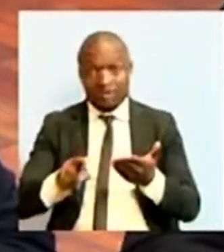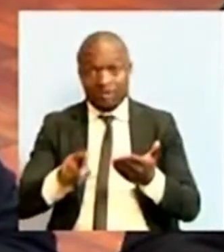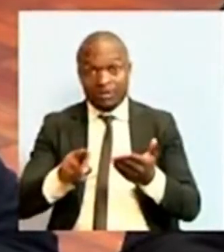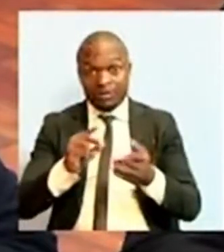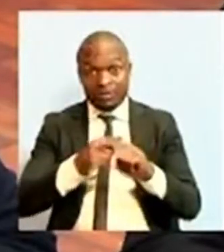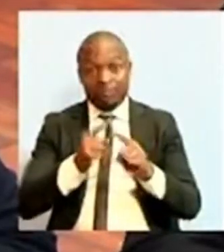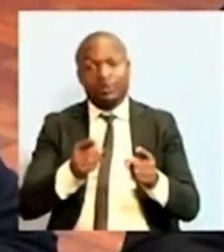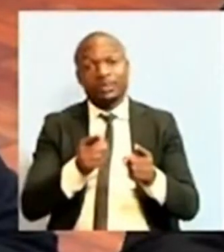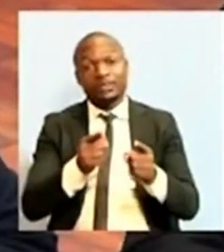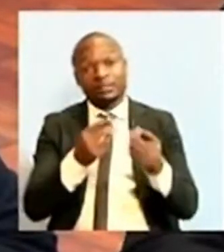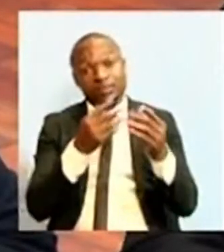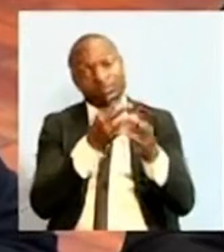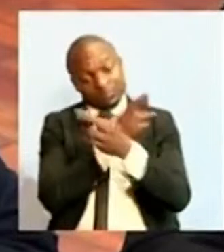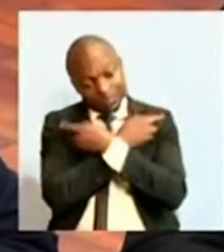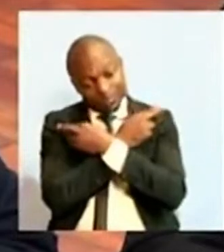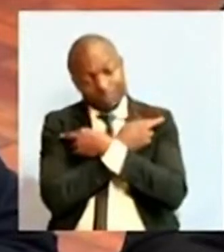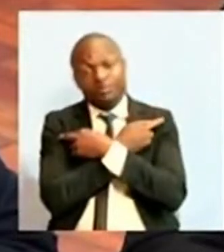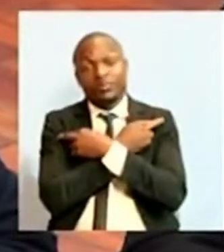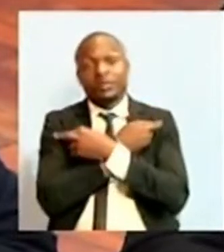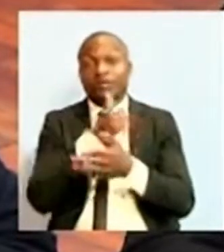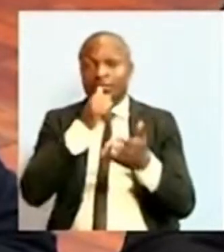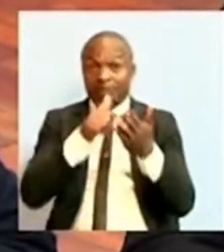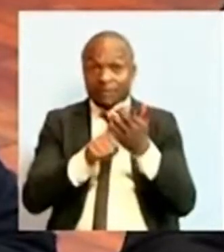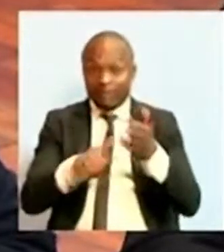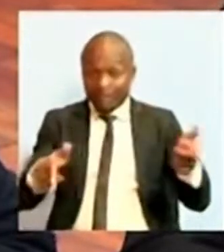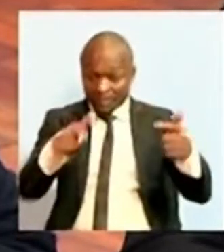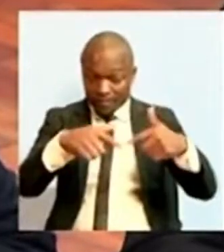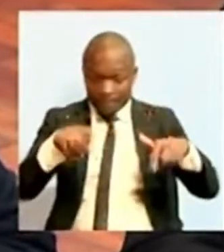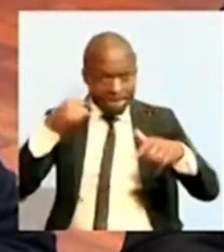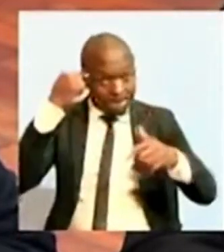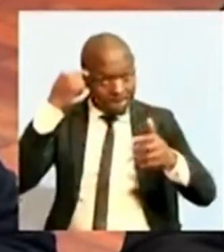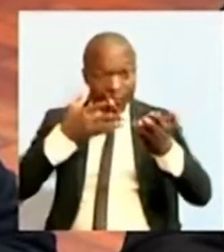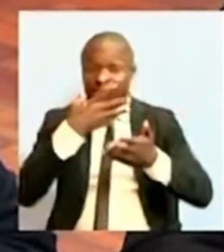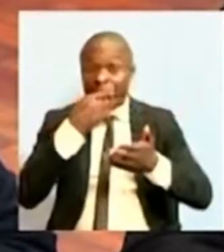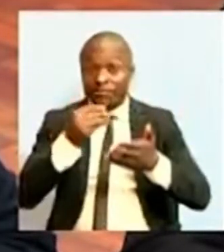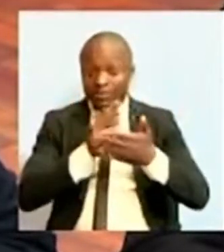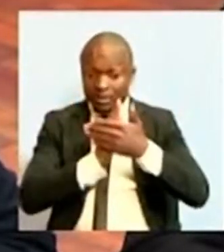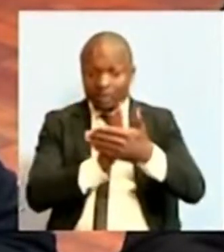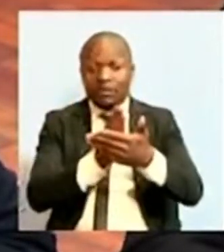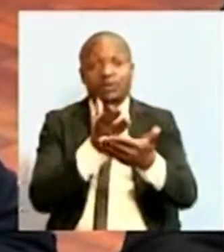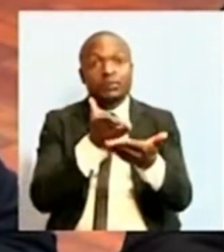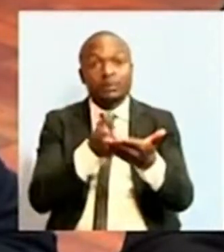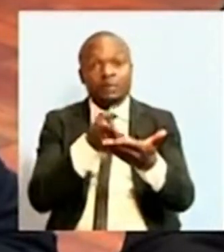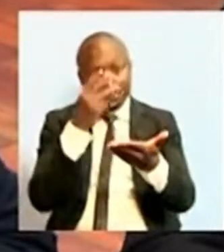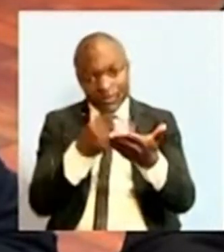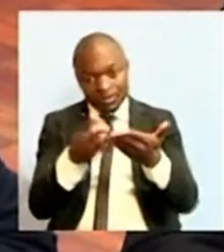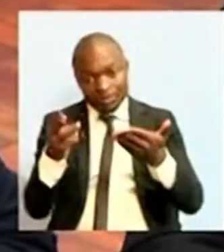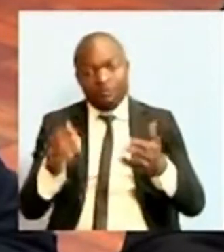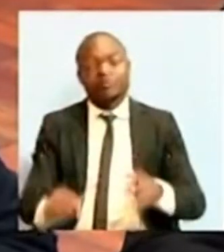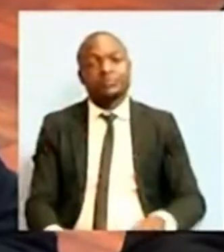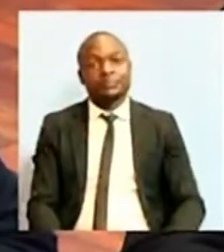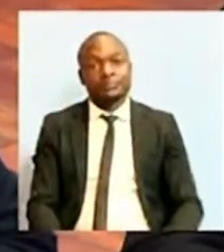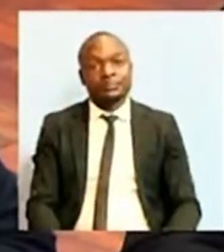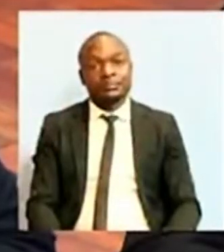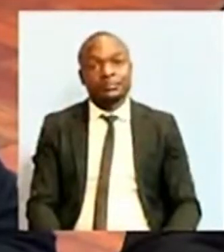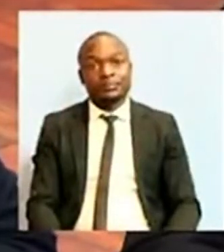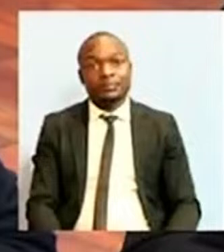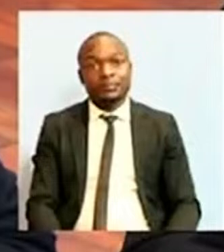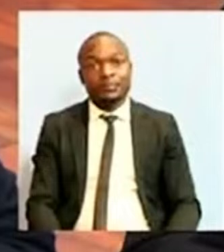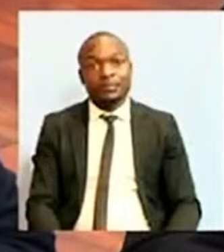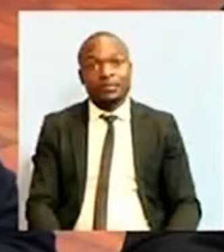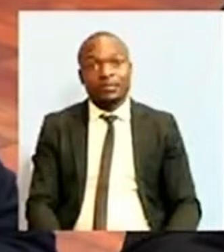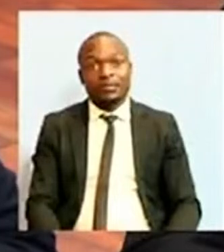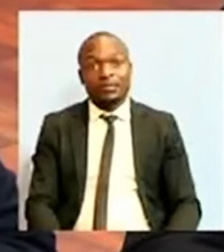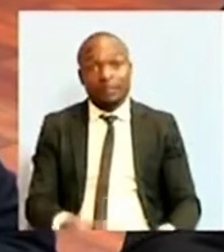leave, Chair. So the letter to the Local Government Service Commission also seeking guidance on this matter, and admission